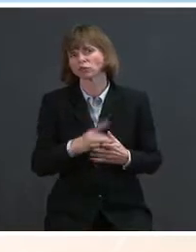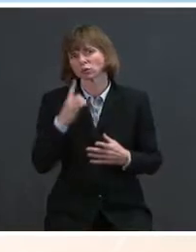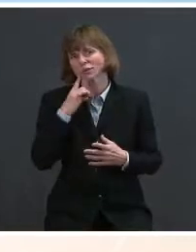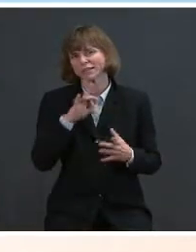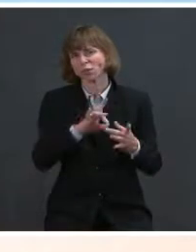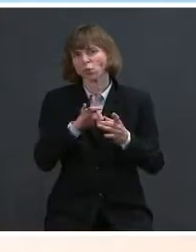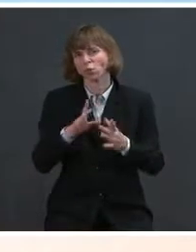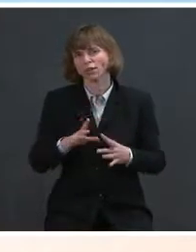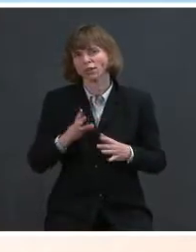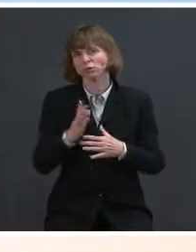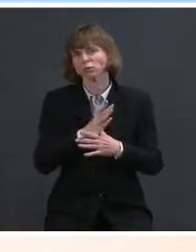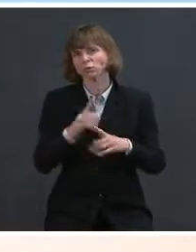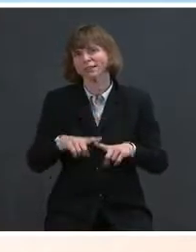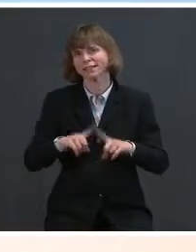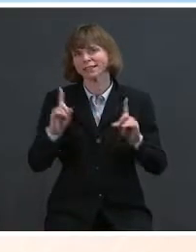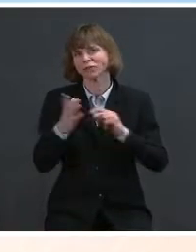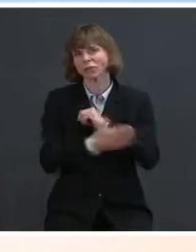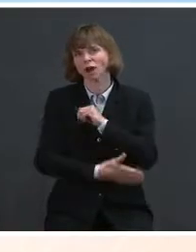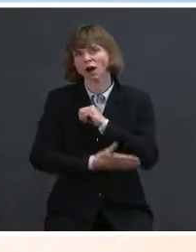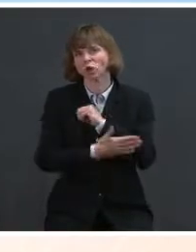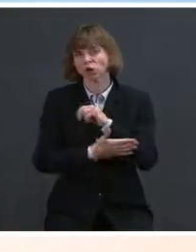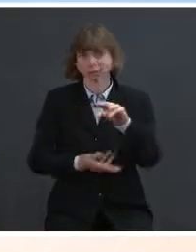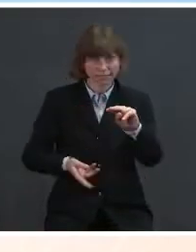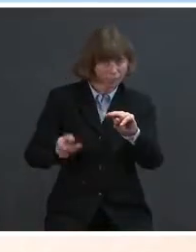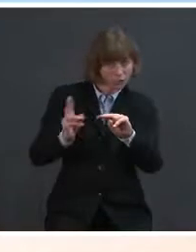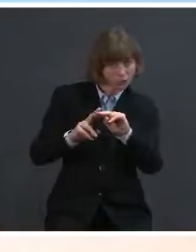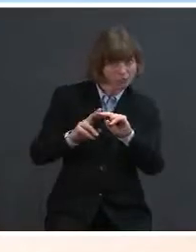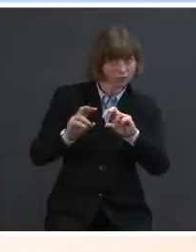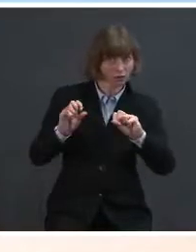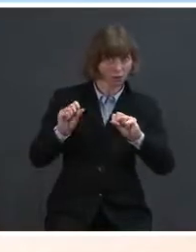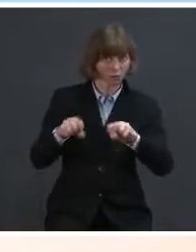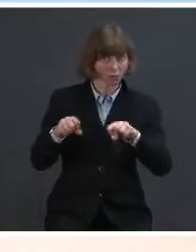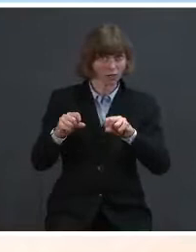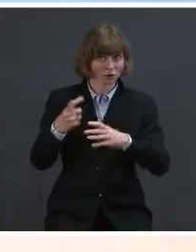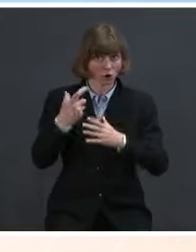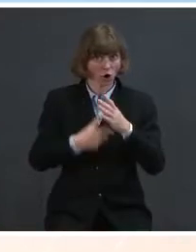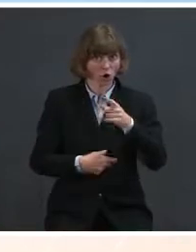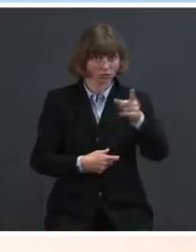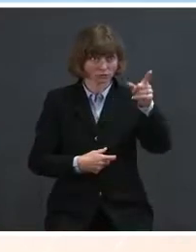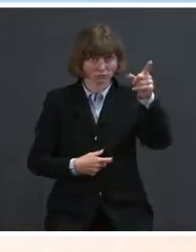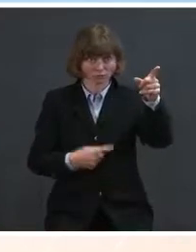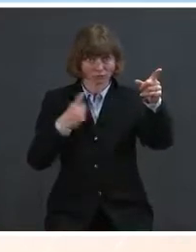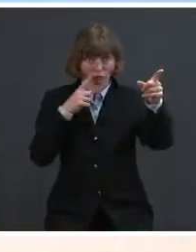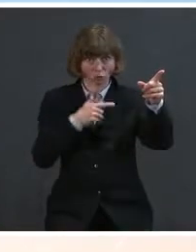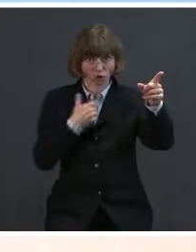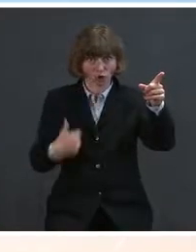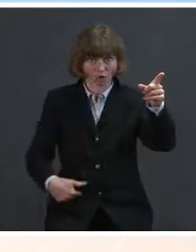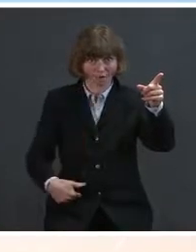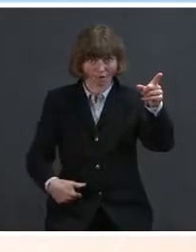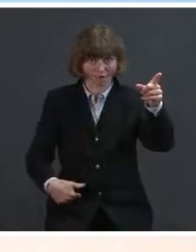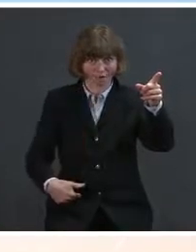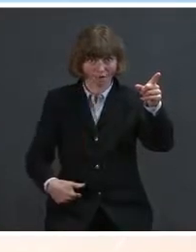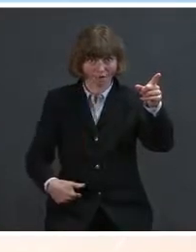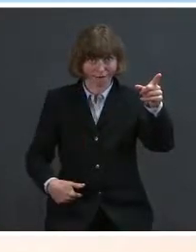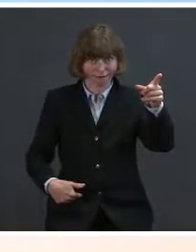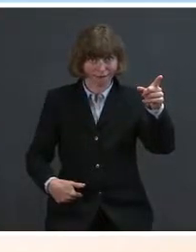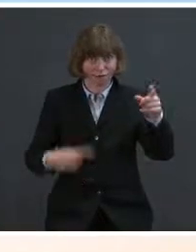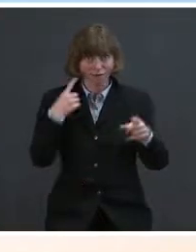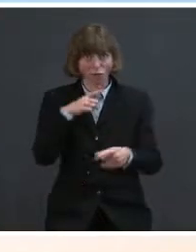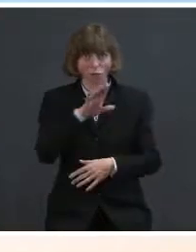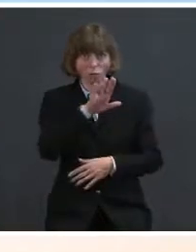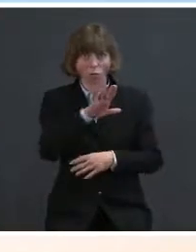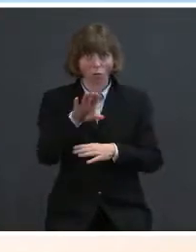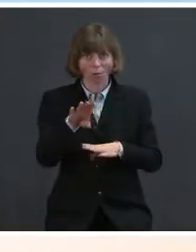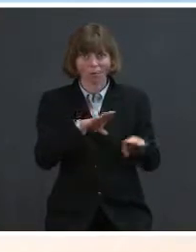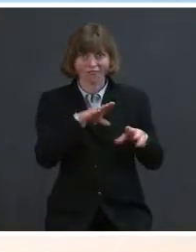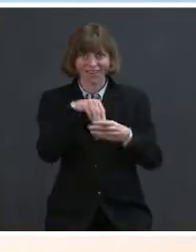nations as a way of perhaps increasing the potential cost to China of any move against Taiwan? And did Taiwan and its